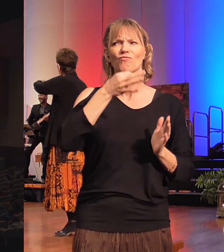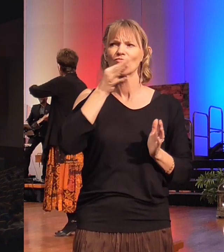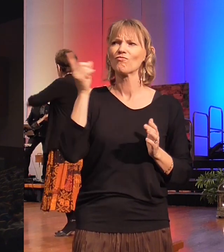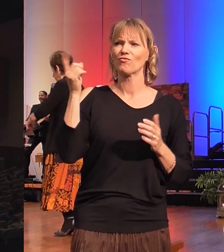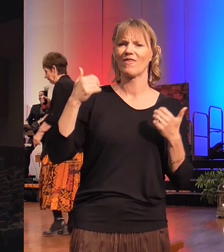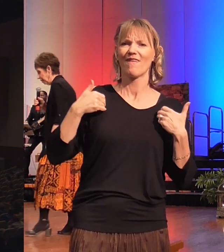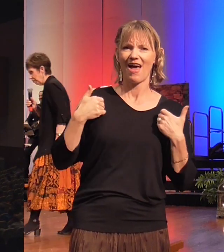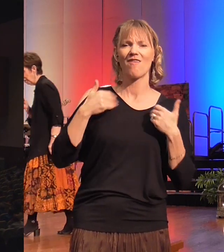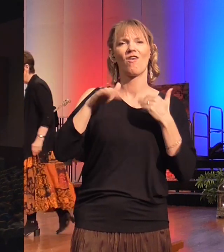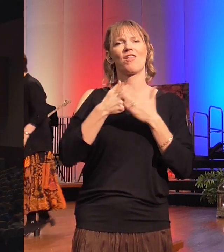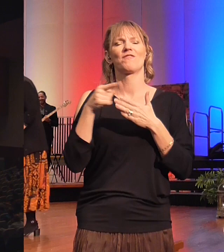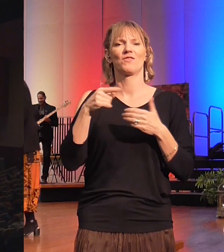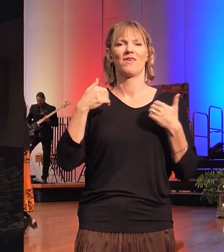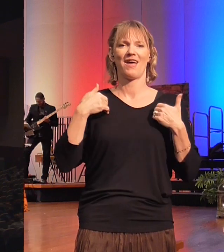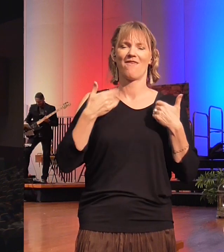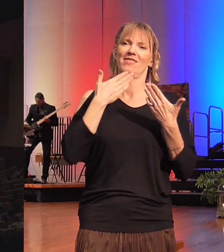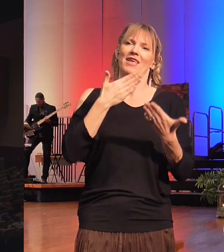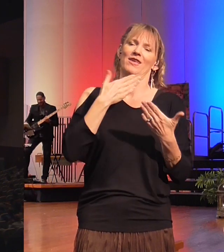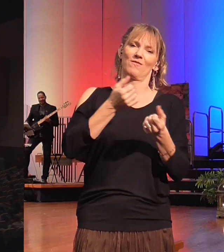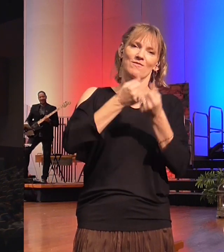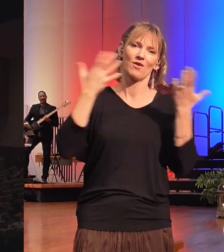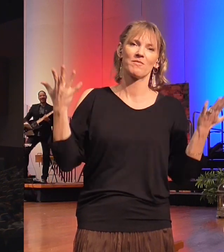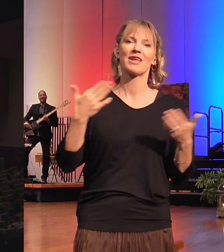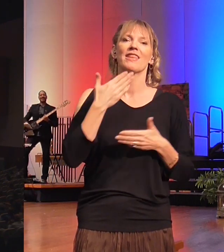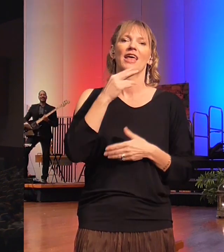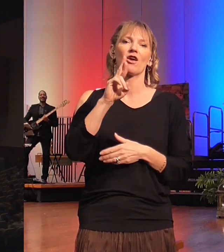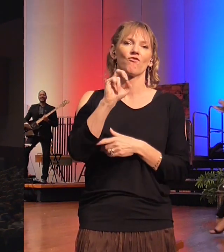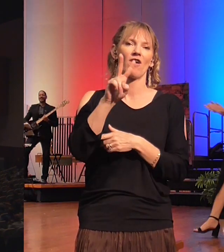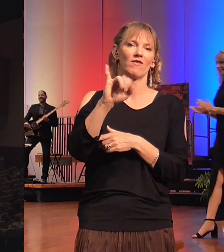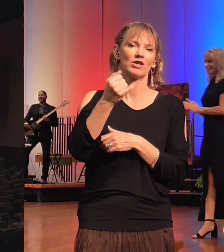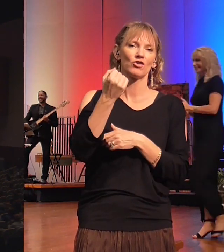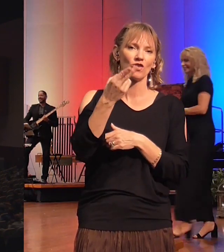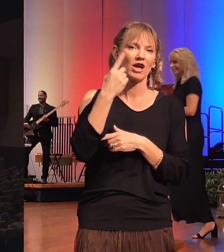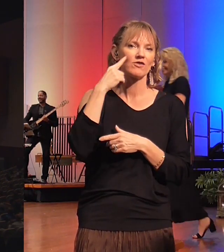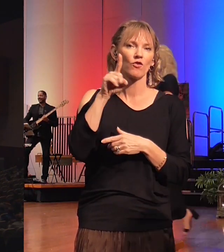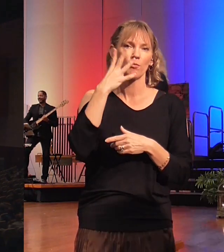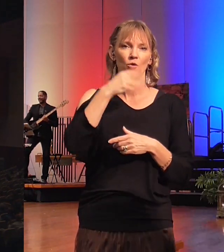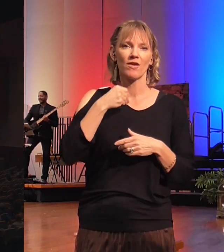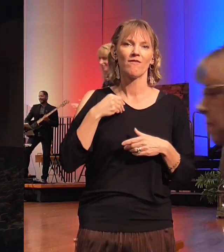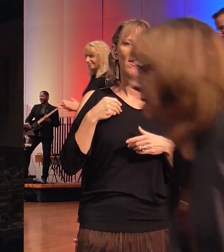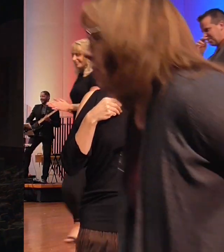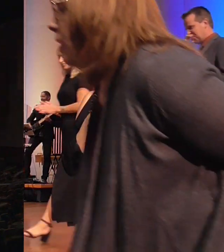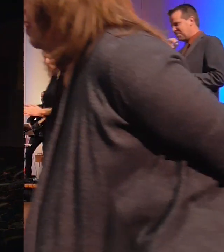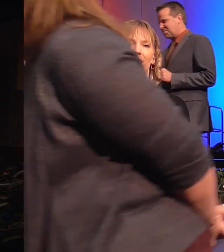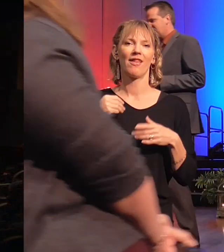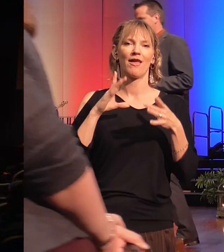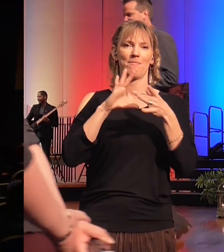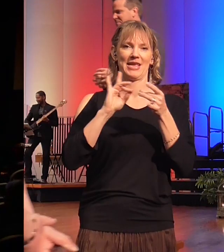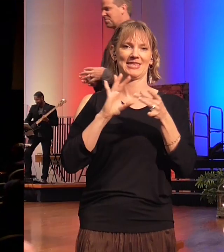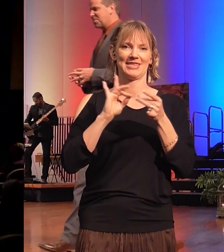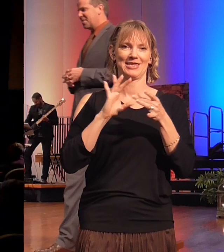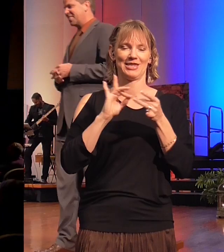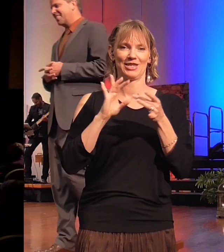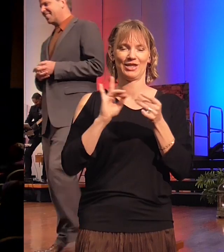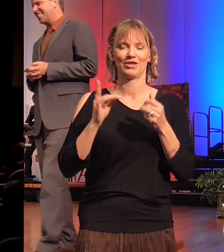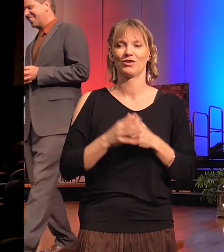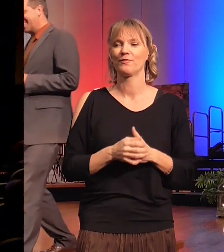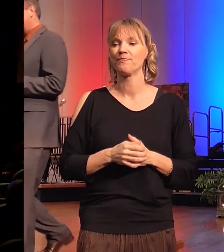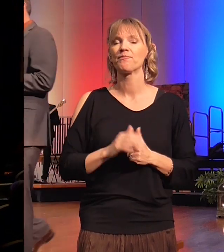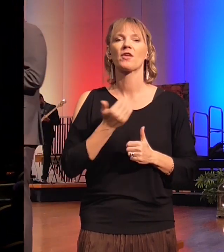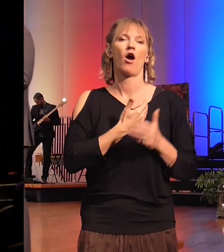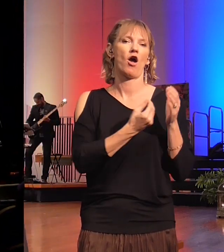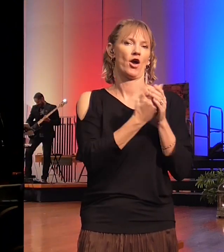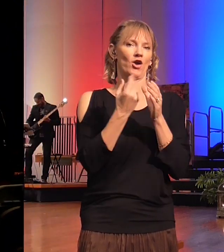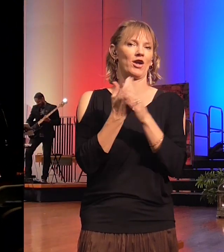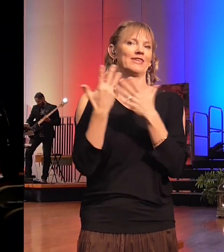Thank you very much. And thank you, Reverend Josh, for a beautiful, beautiful message. Yeah, our gardens have been beautiful